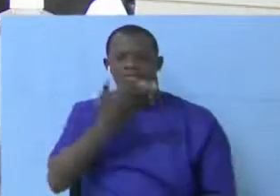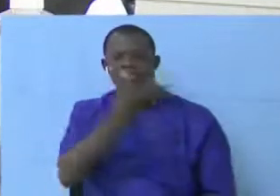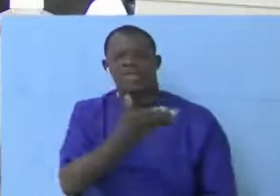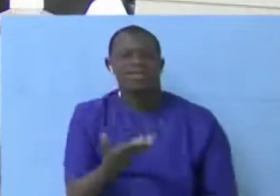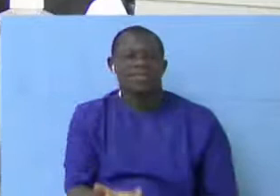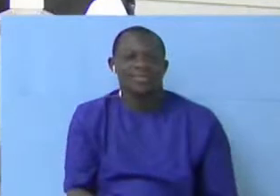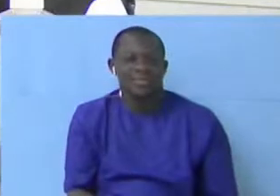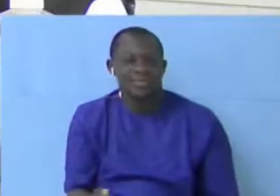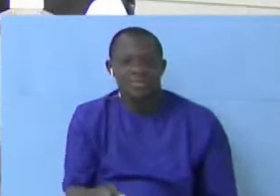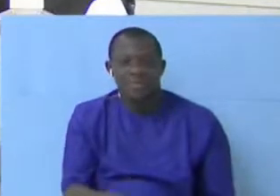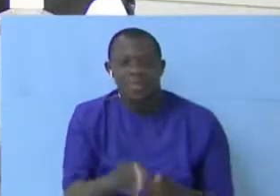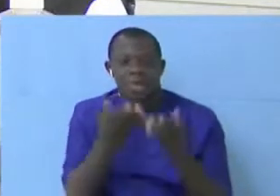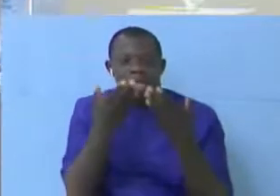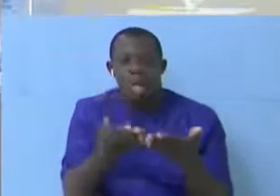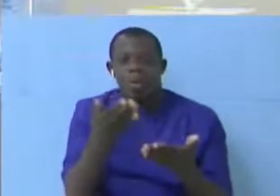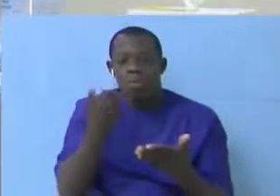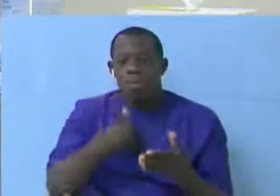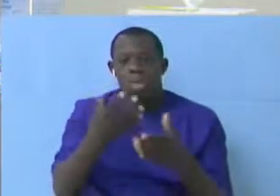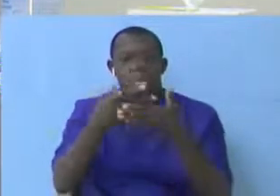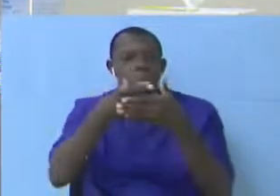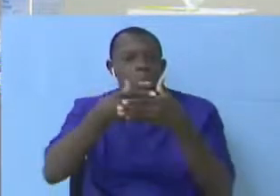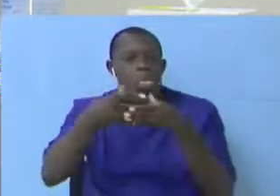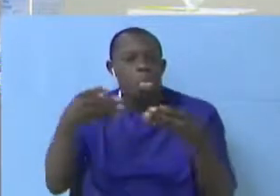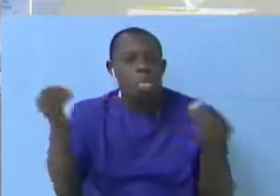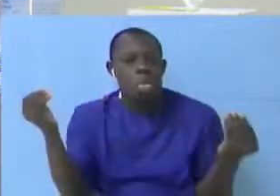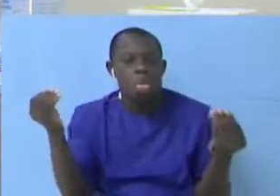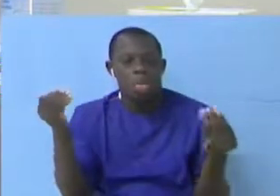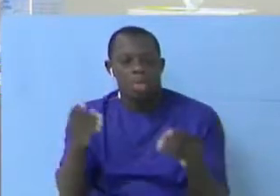have suddenly disappeared into thin air or in